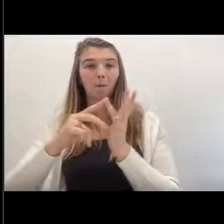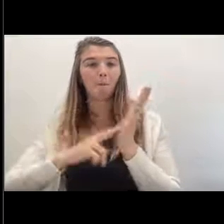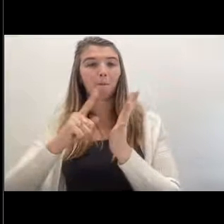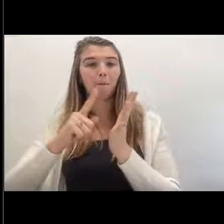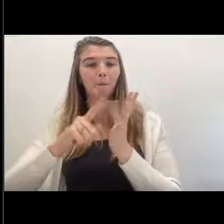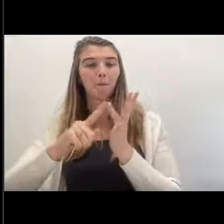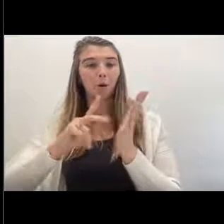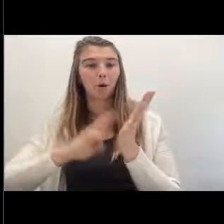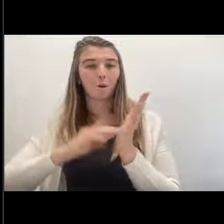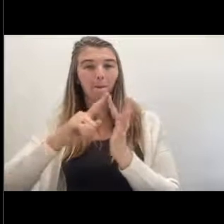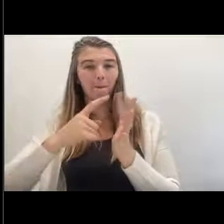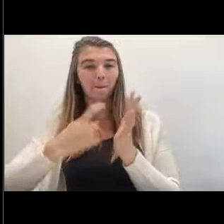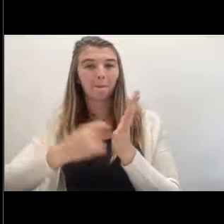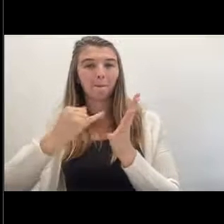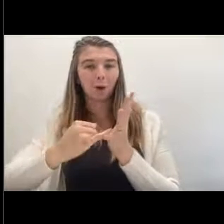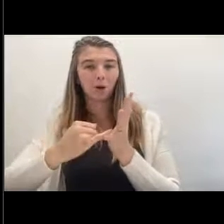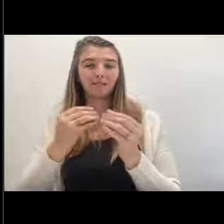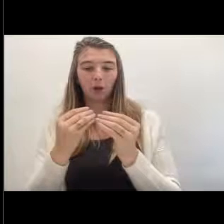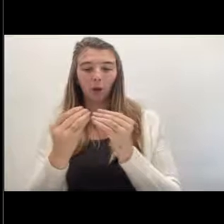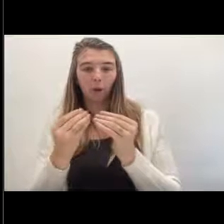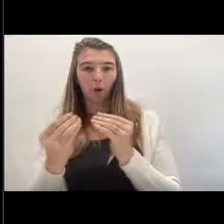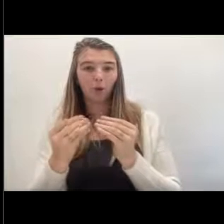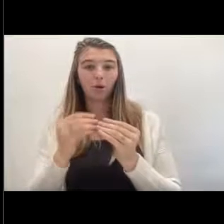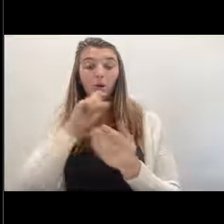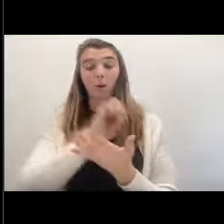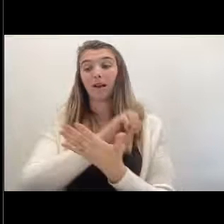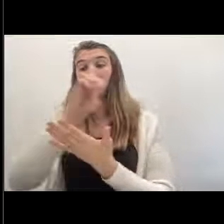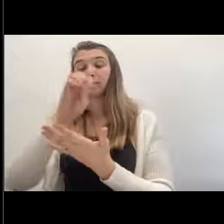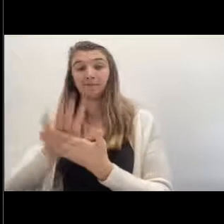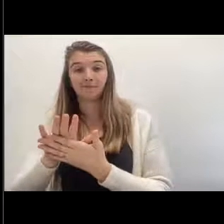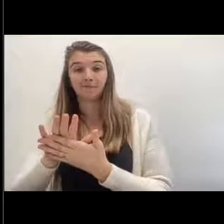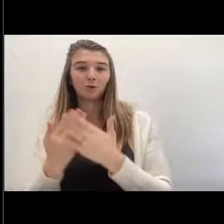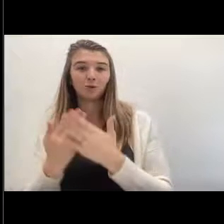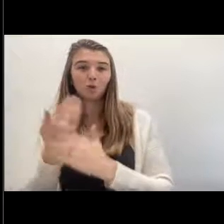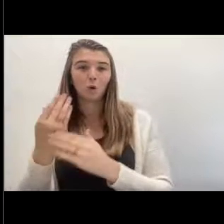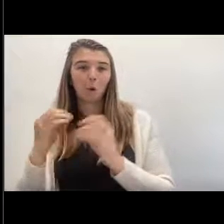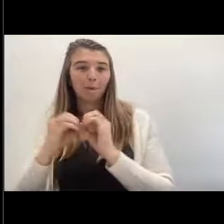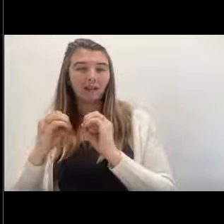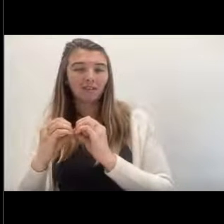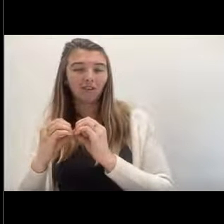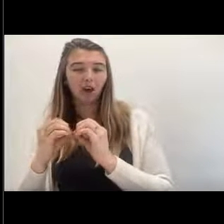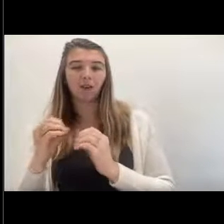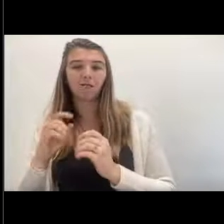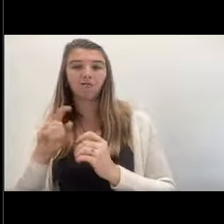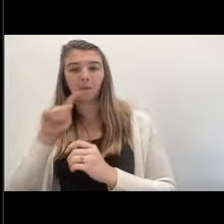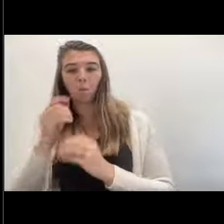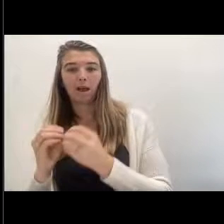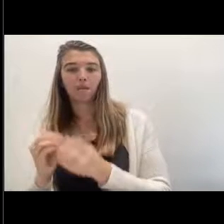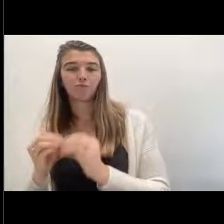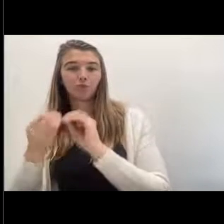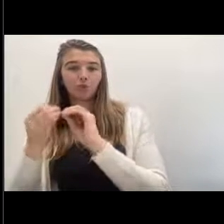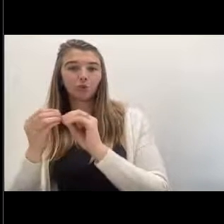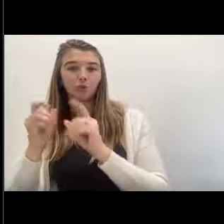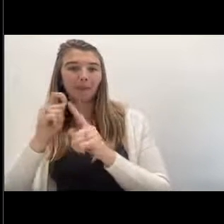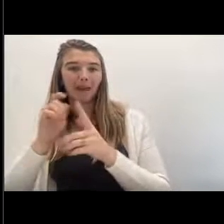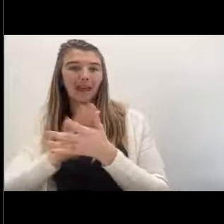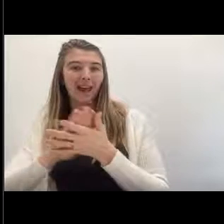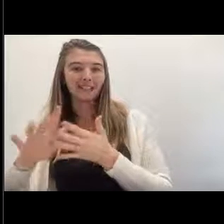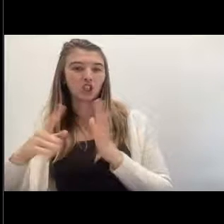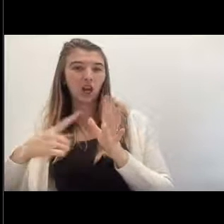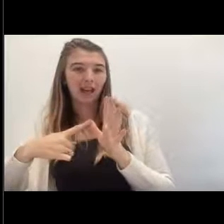used as a feedstock to feed our bacteria that would then produce PHA. So before I continue on what PHA